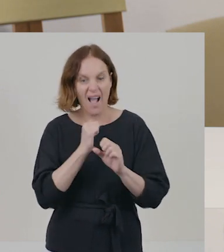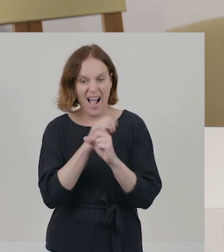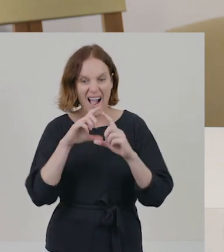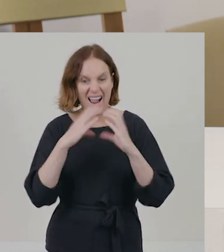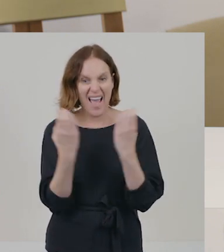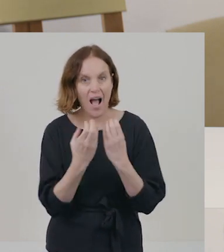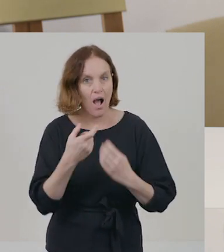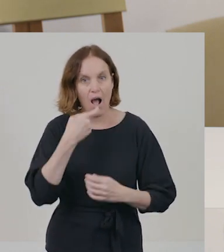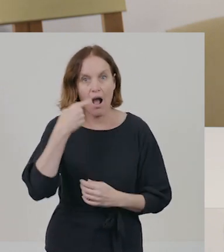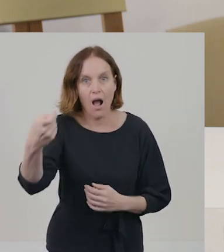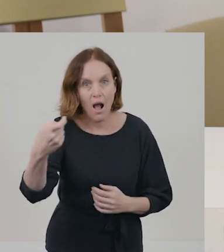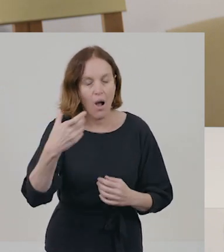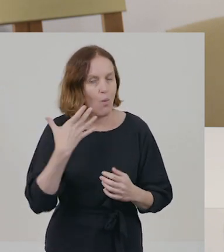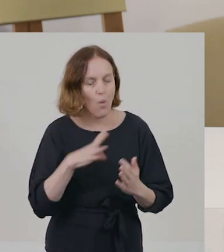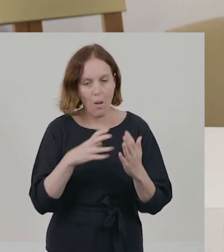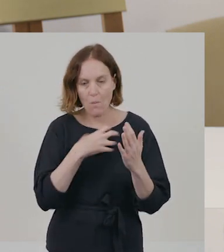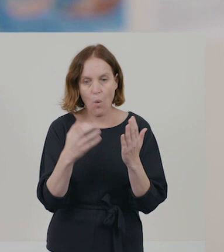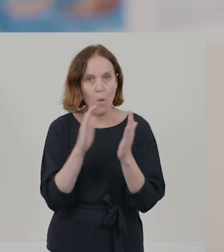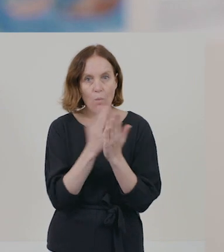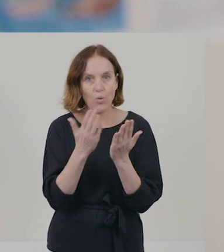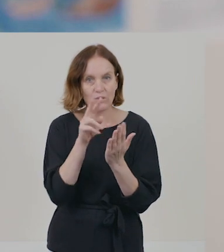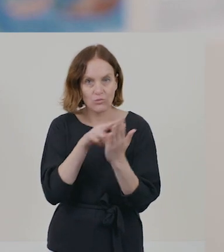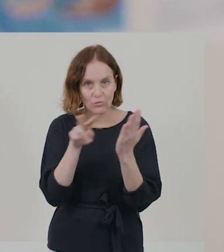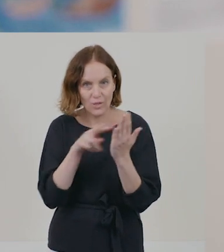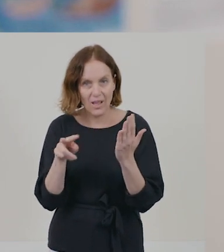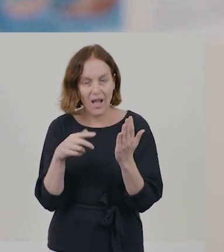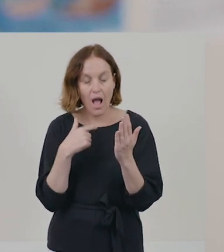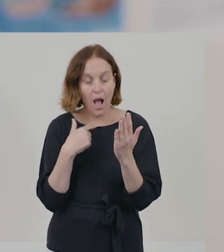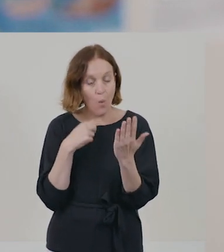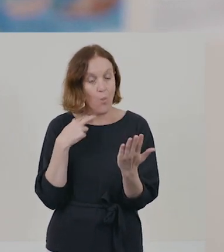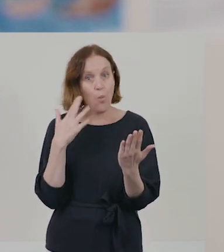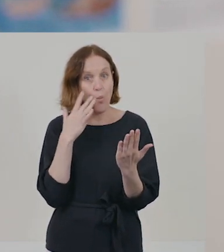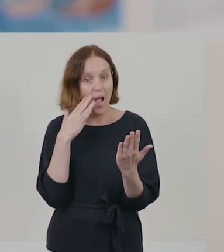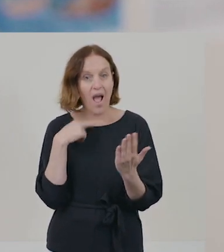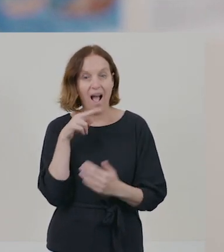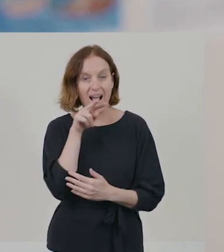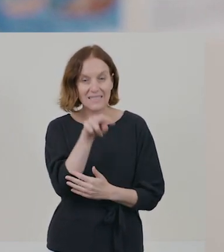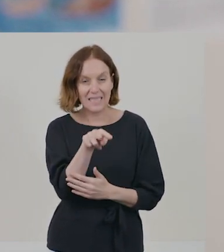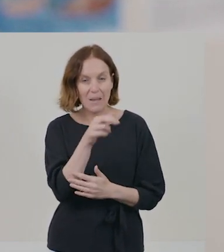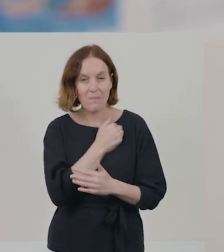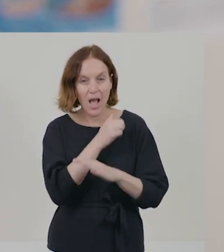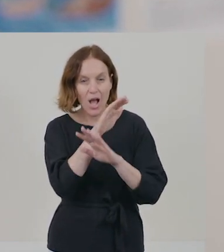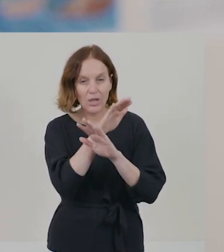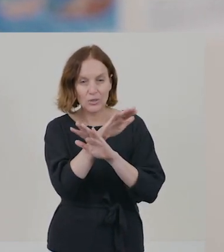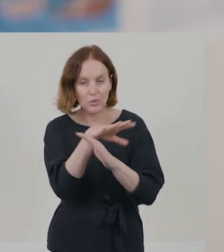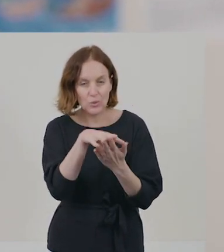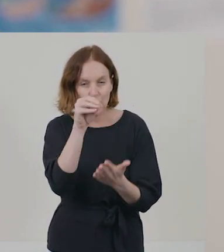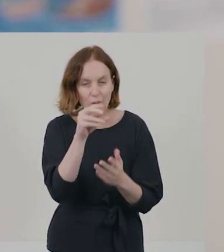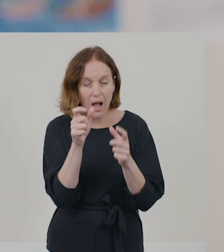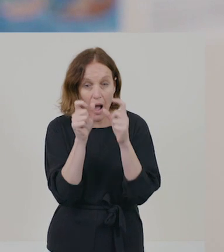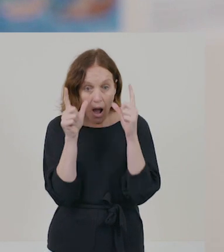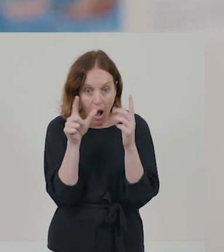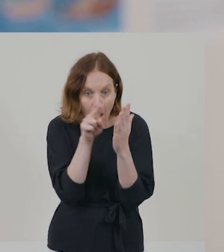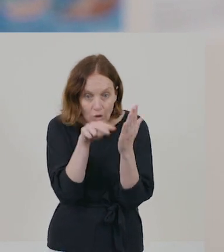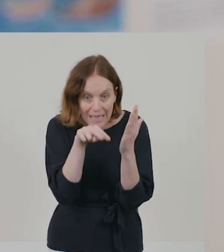asking for more. So I did. Seeing kids staring wide-eyed, completely engrossed in my writing was the best feeling